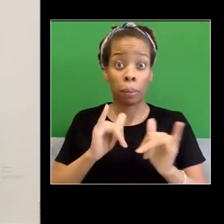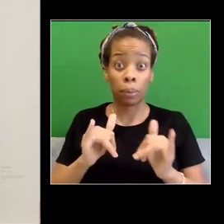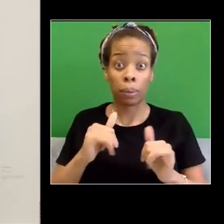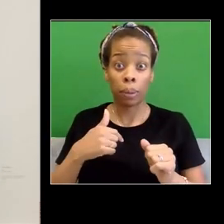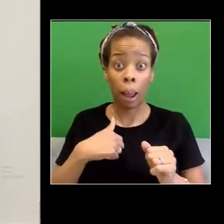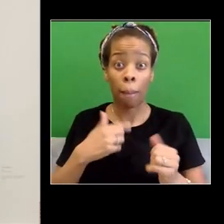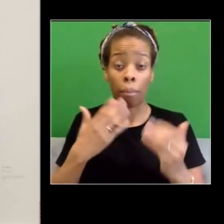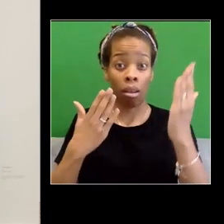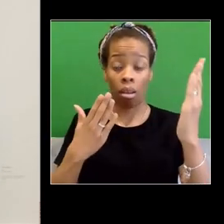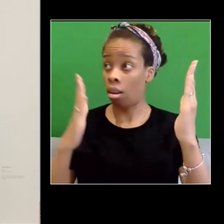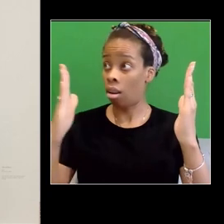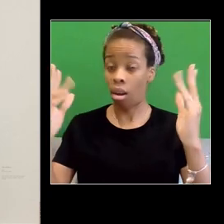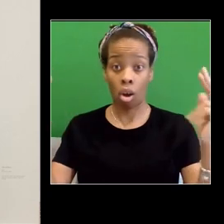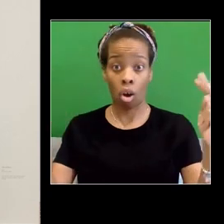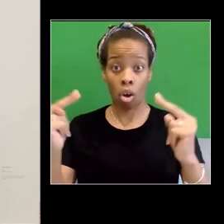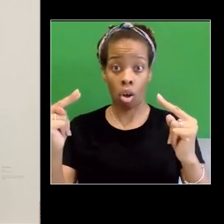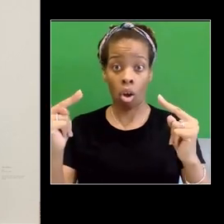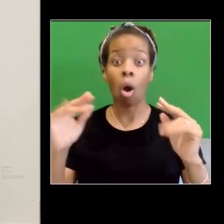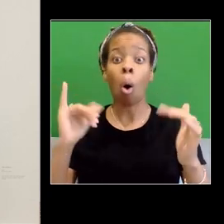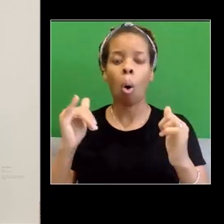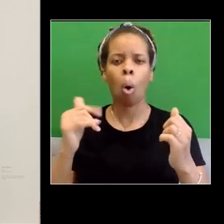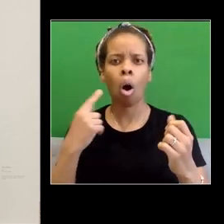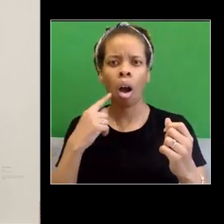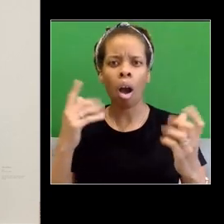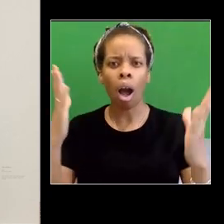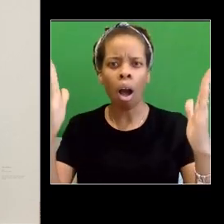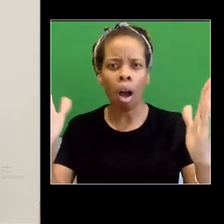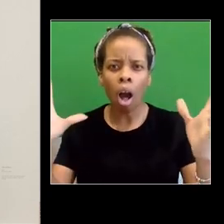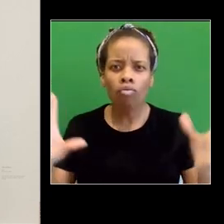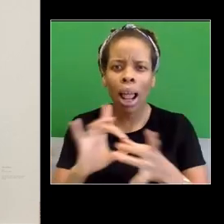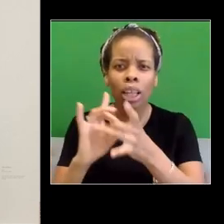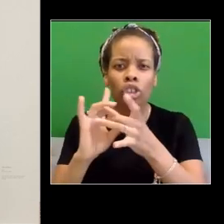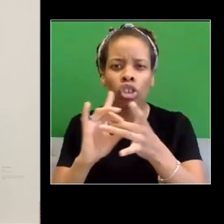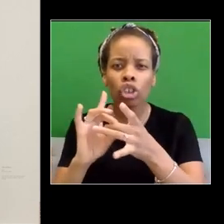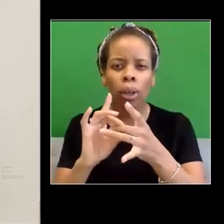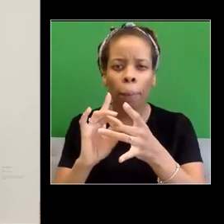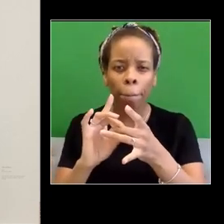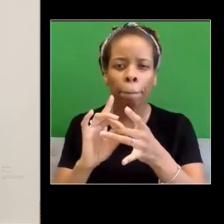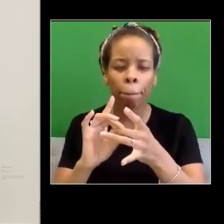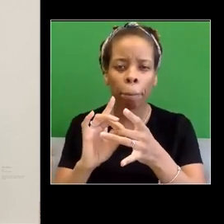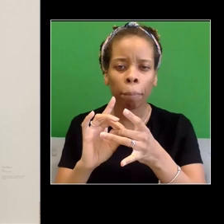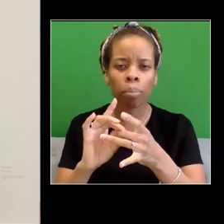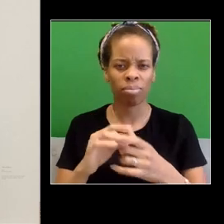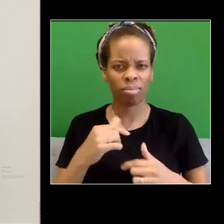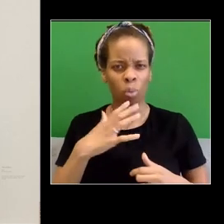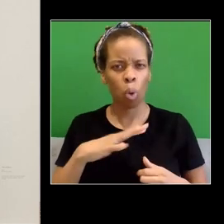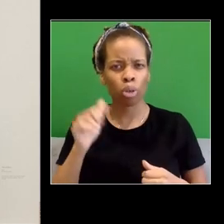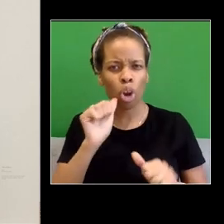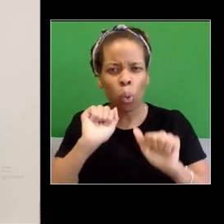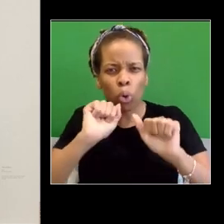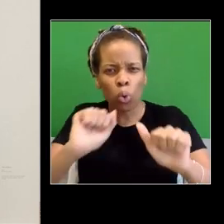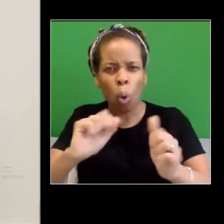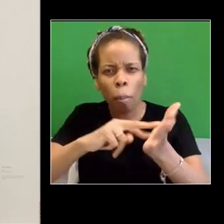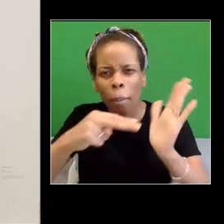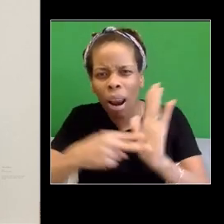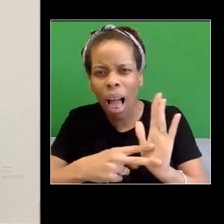works. And so I want to talk about this idea of your sort of compositional journey,